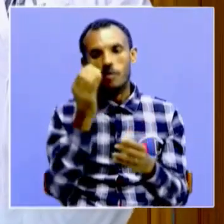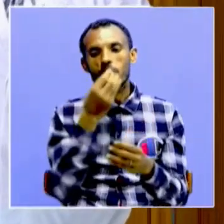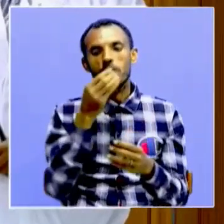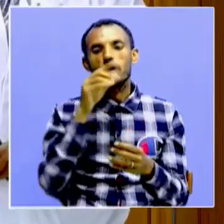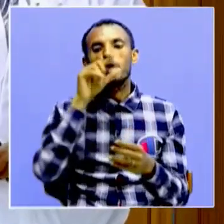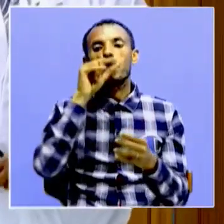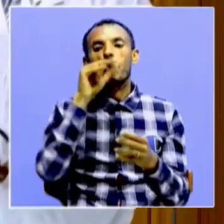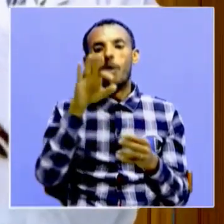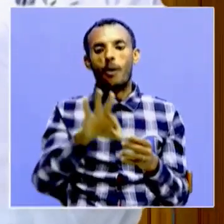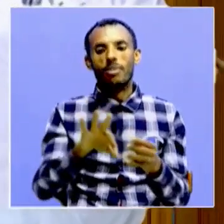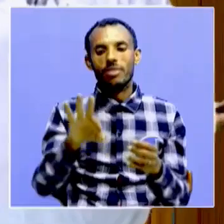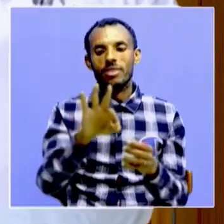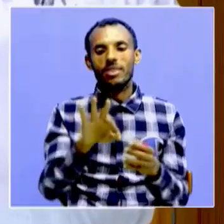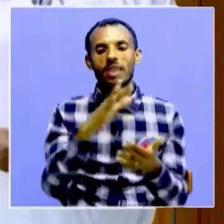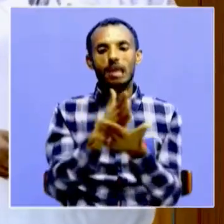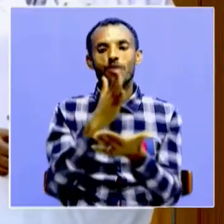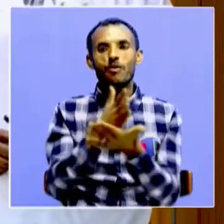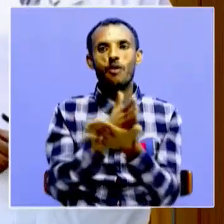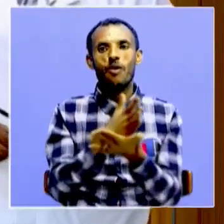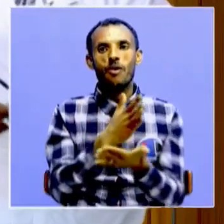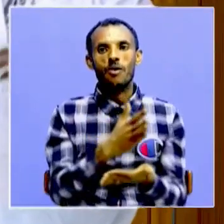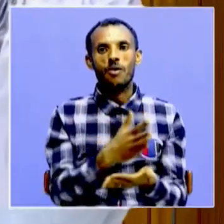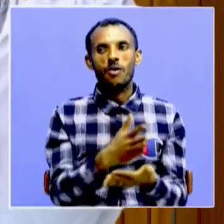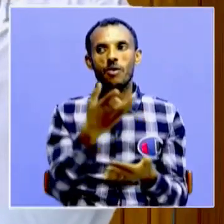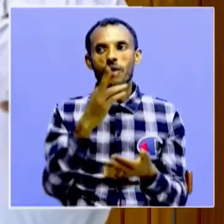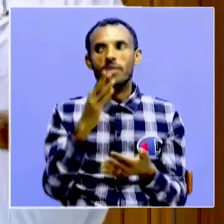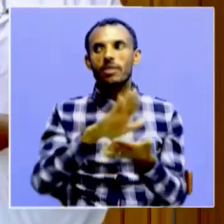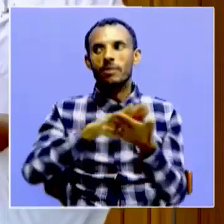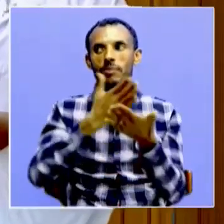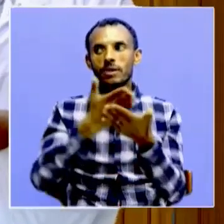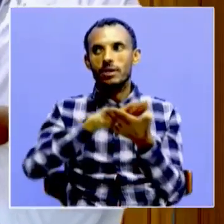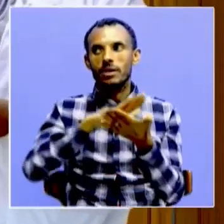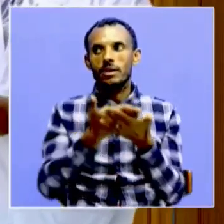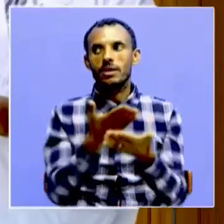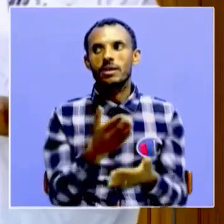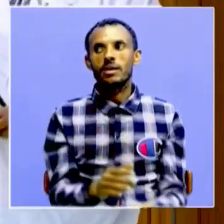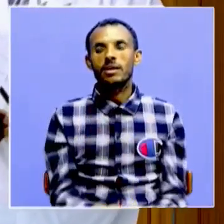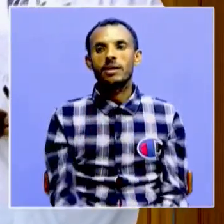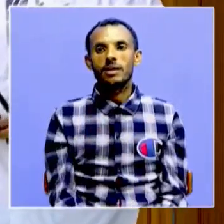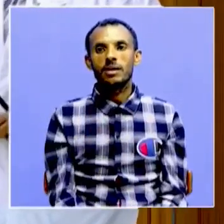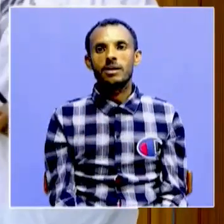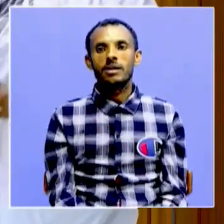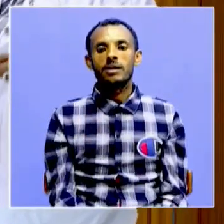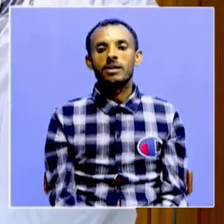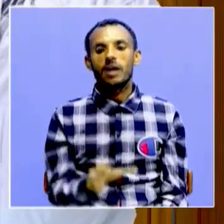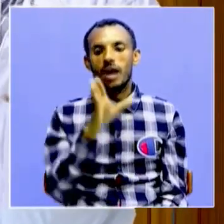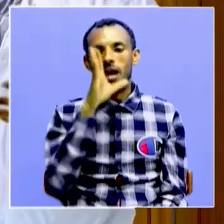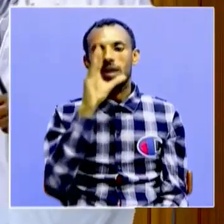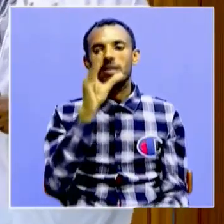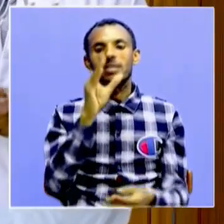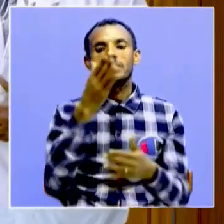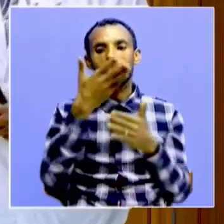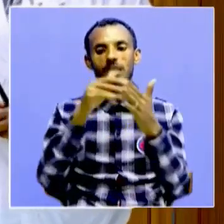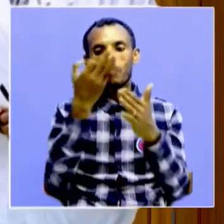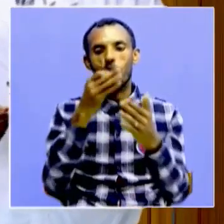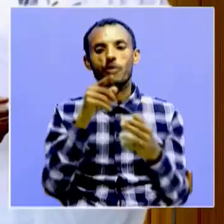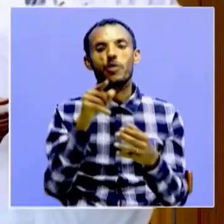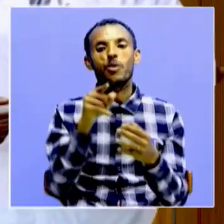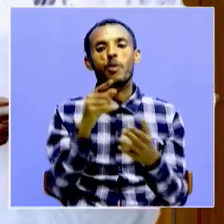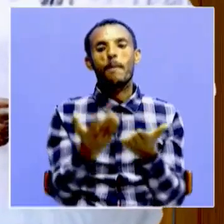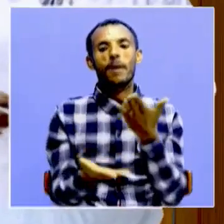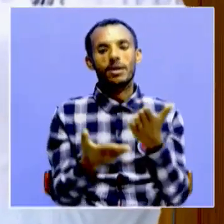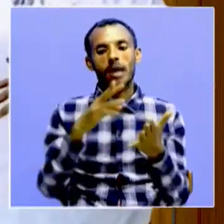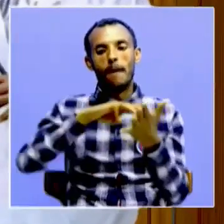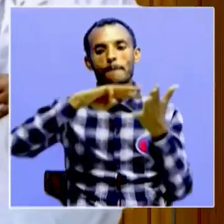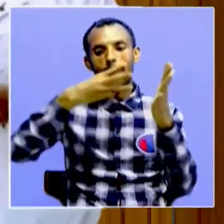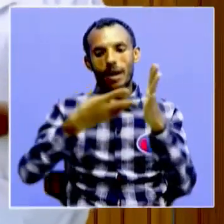dorowet, yes? Kitfo, yeah? Or tips, yes? Yeah, and some of you might say that